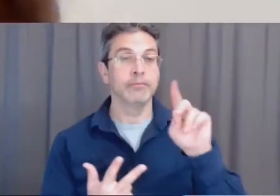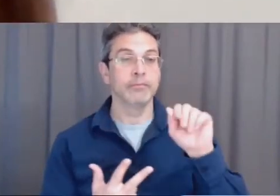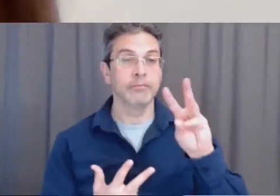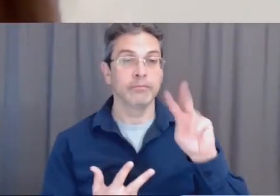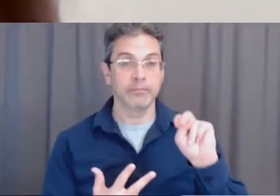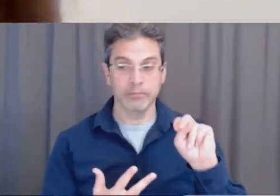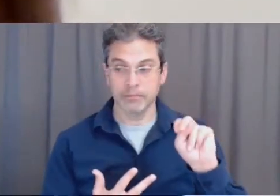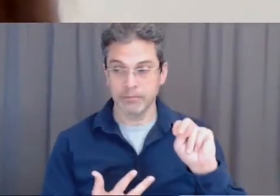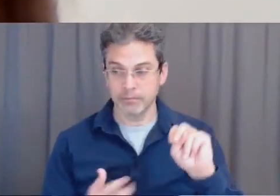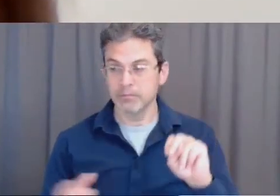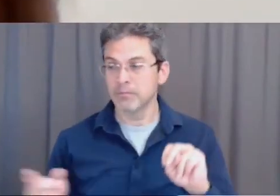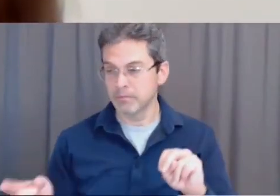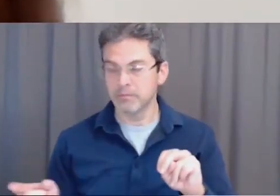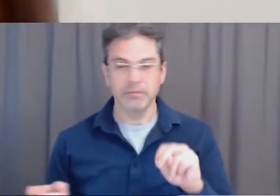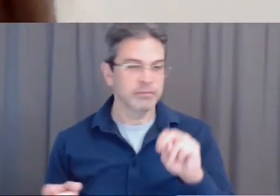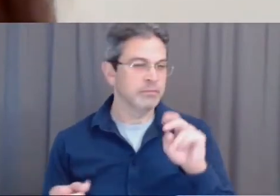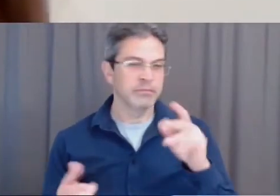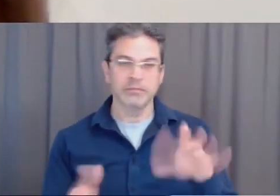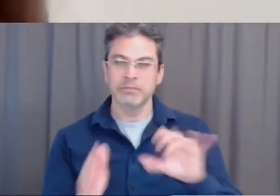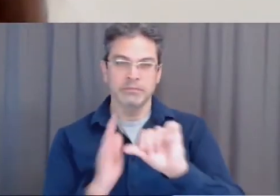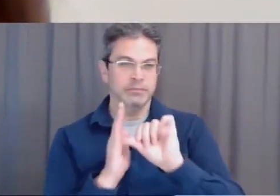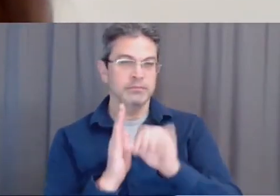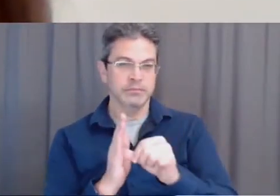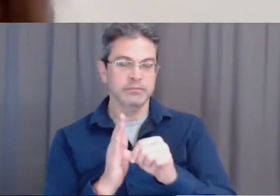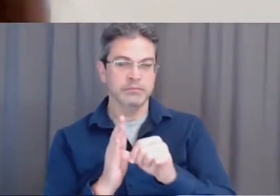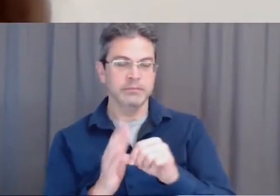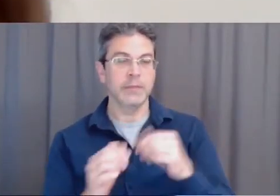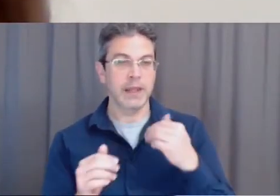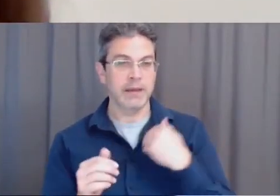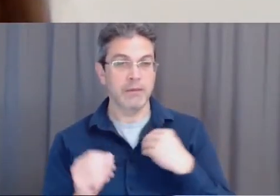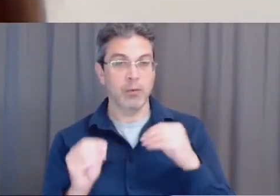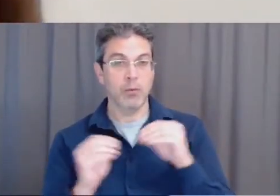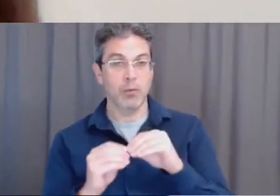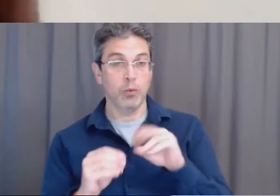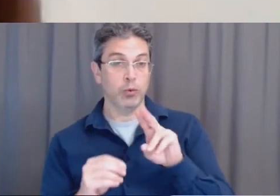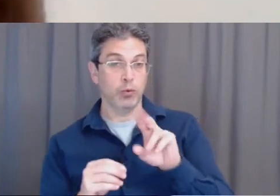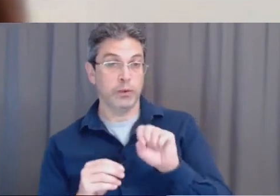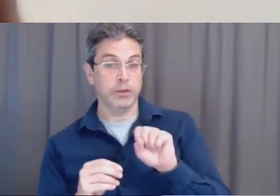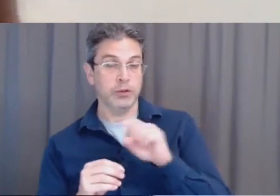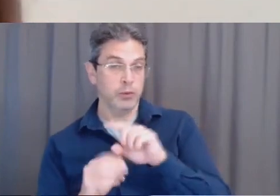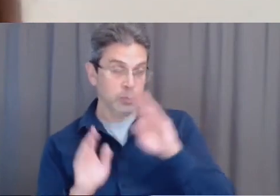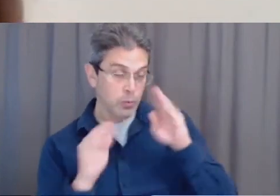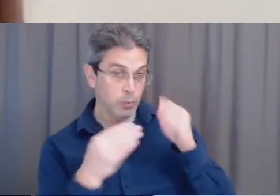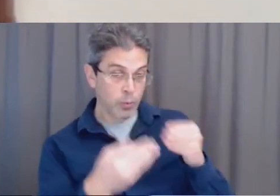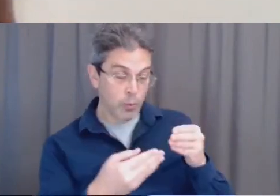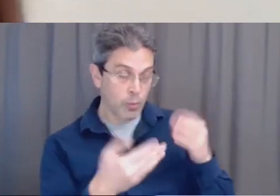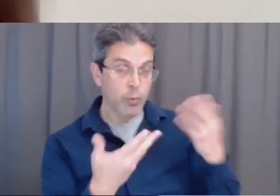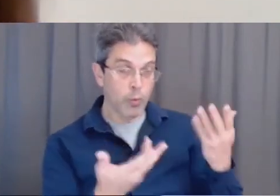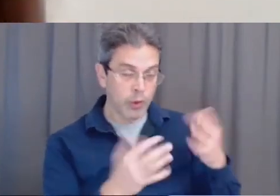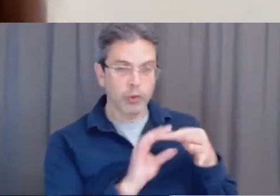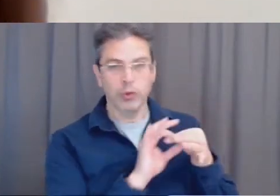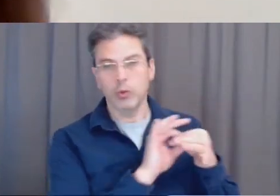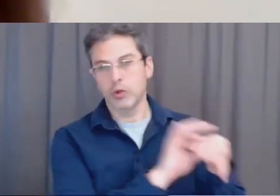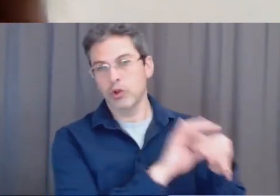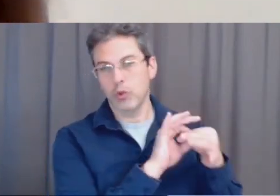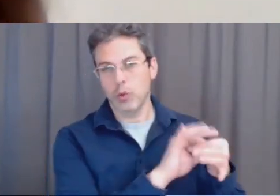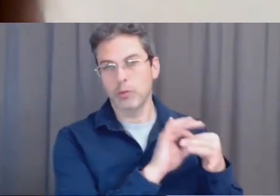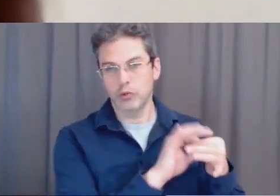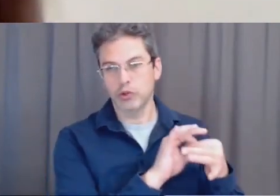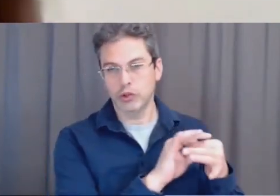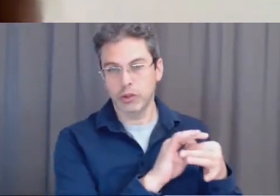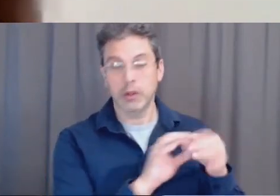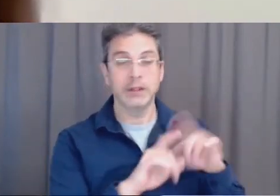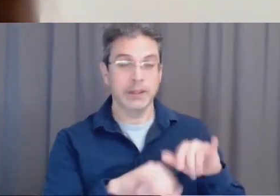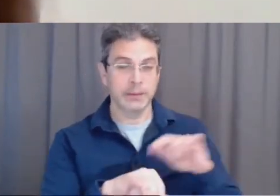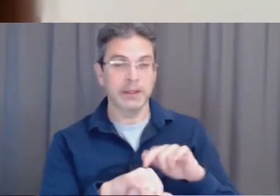I think, as we discussed before, there's the potential for more of a focus from a U.S. perspective on cooperation, although continuing competition as